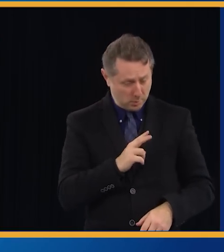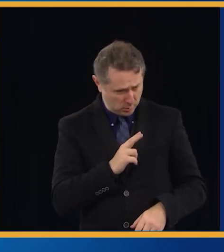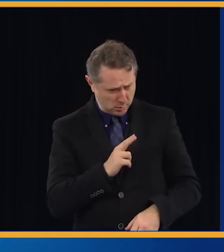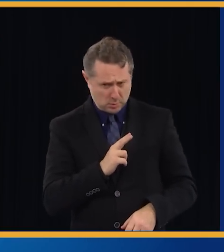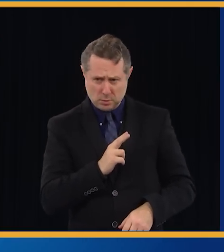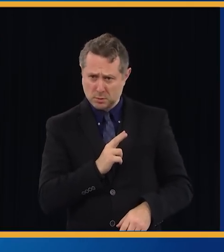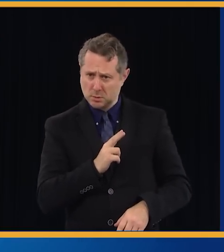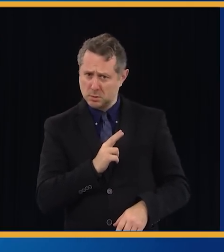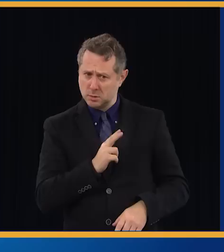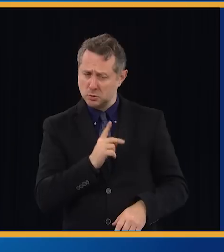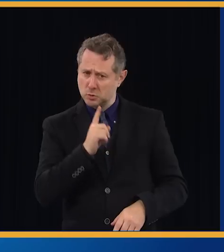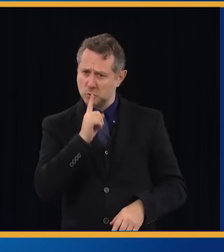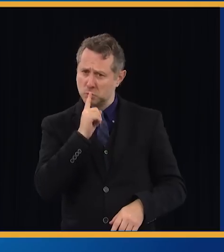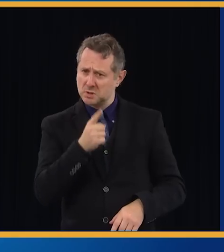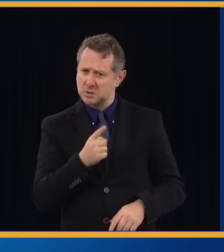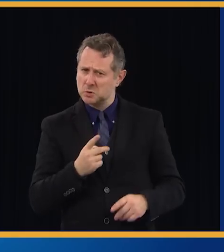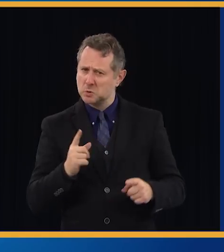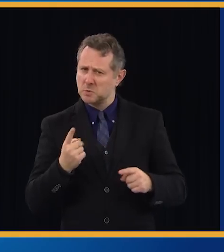all time.